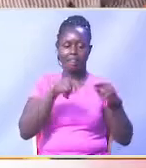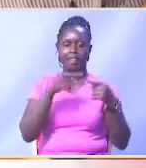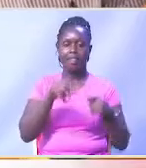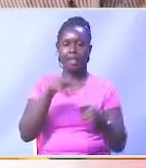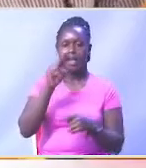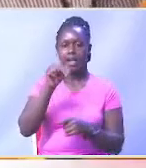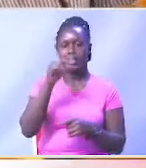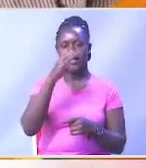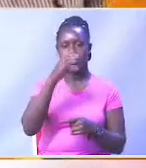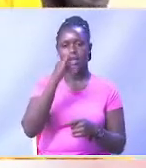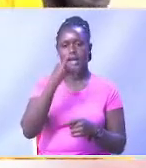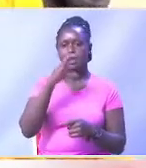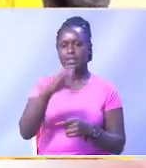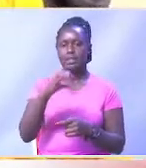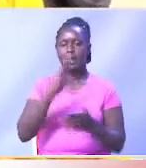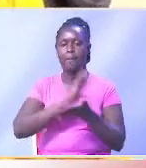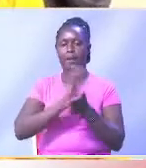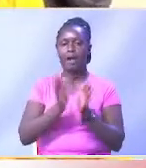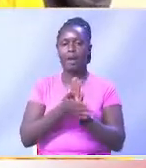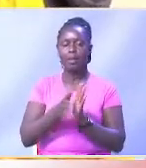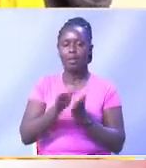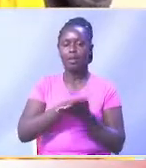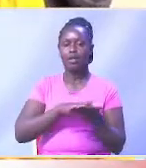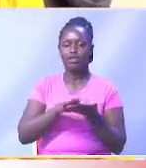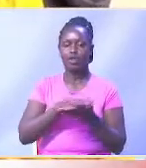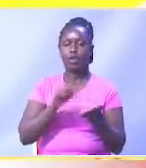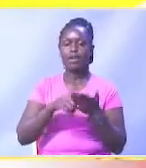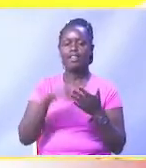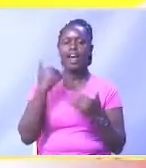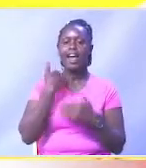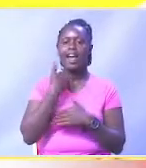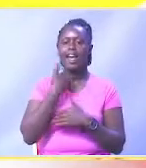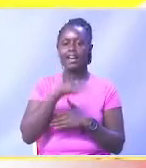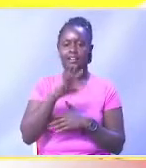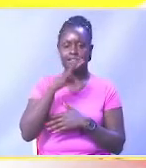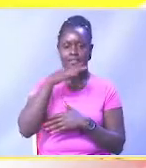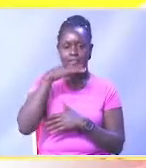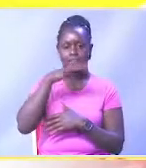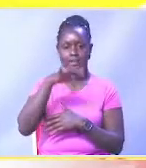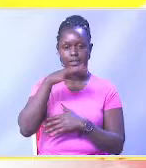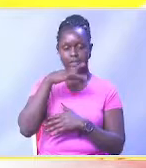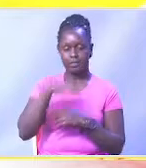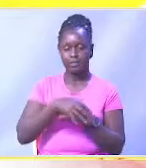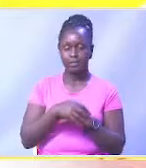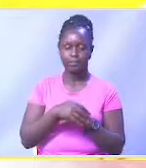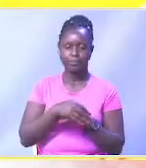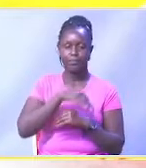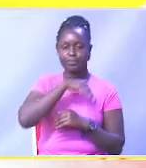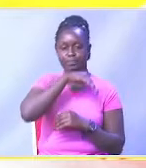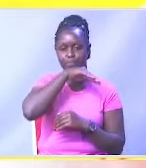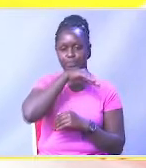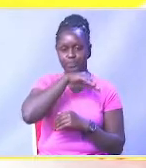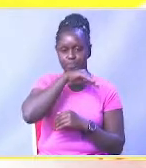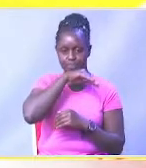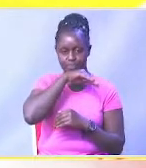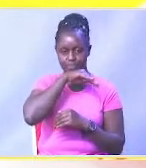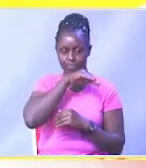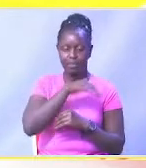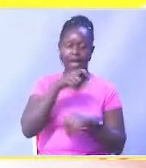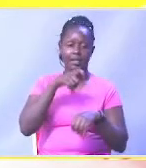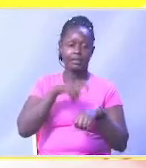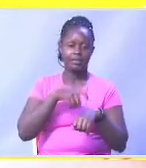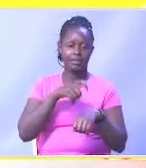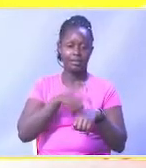being biased in cracking the whip on the hate speech perpetrators. Kiongozi wa ODM wa Azimio,